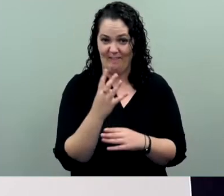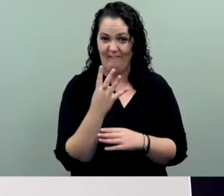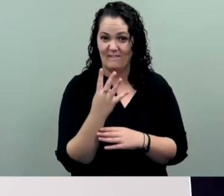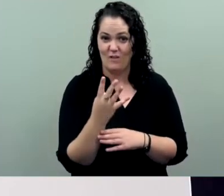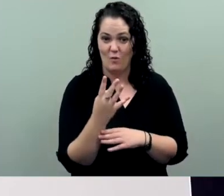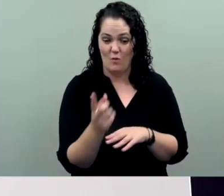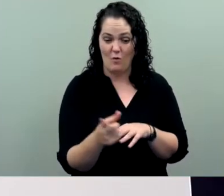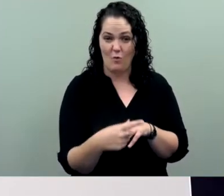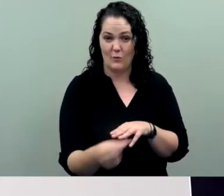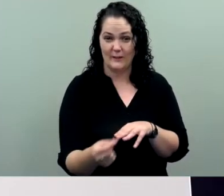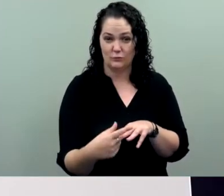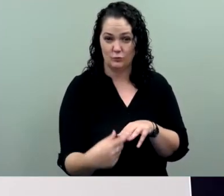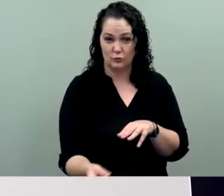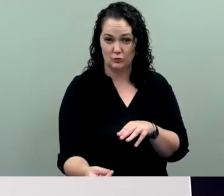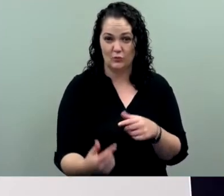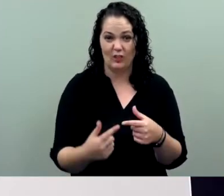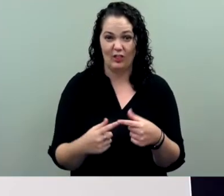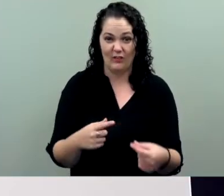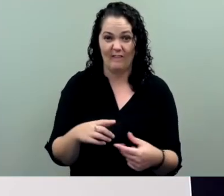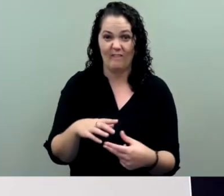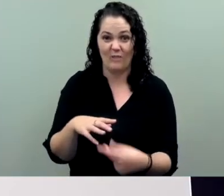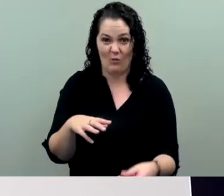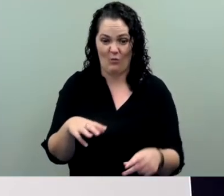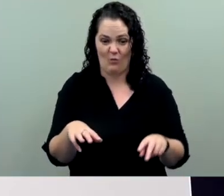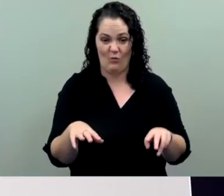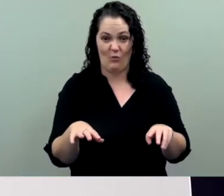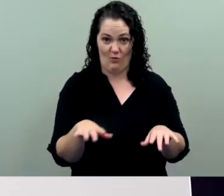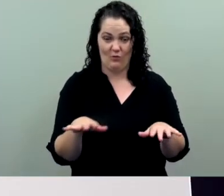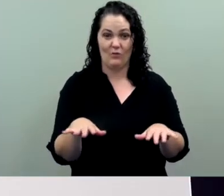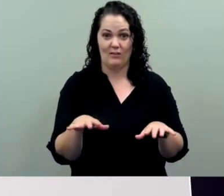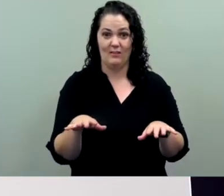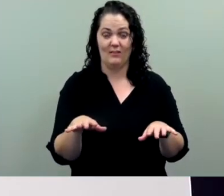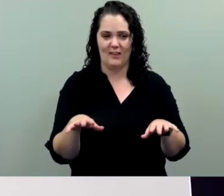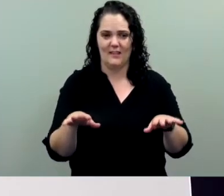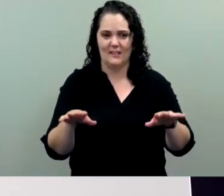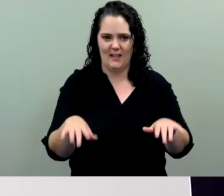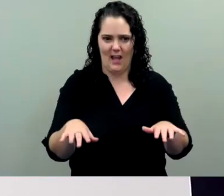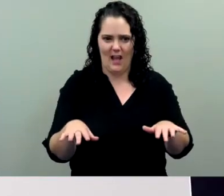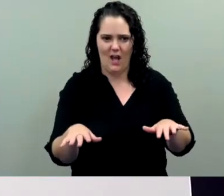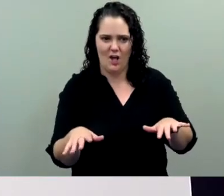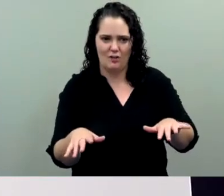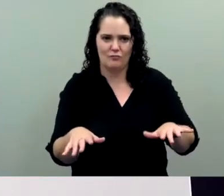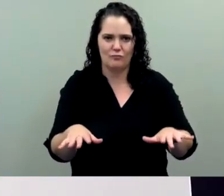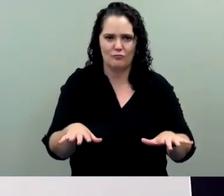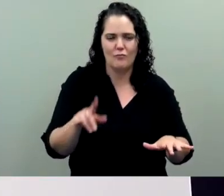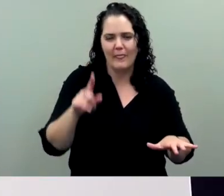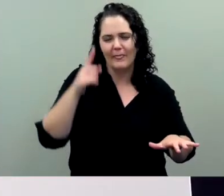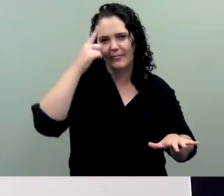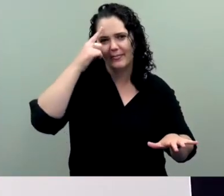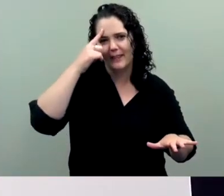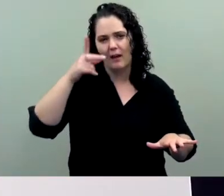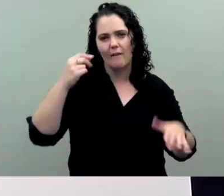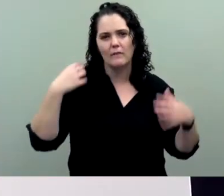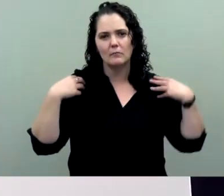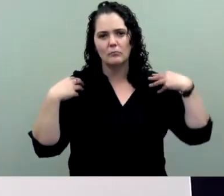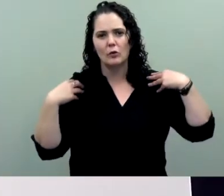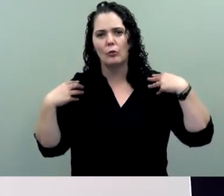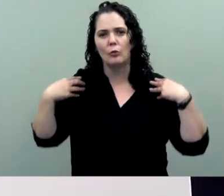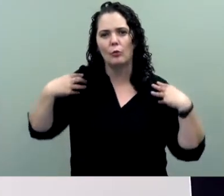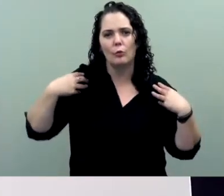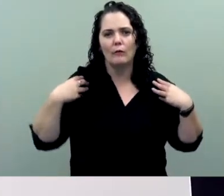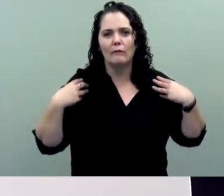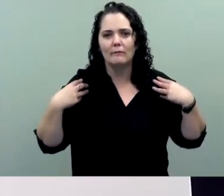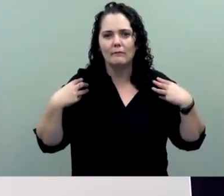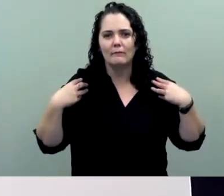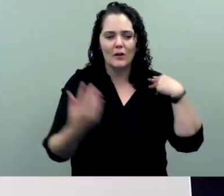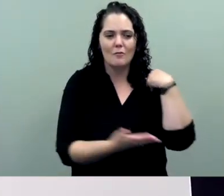the same time. And what you should start to become aware of is the way that your shoulders are moving, the way your elbows are moving, the way